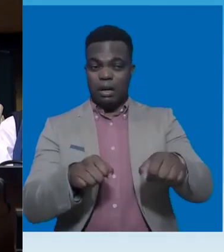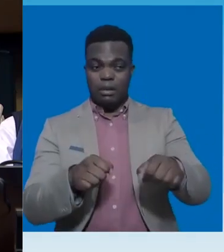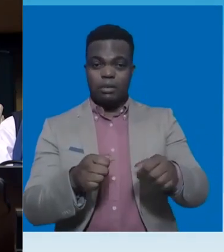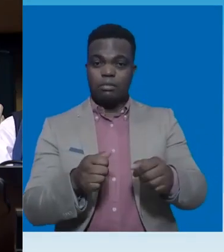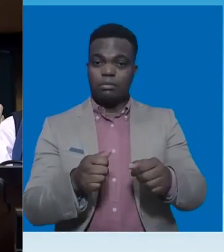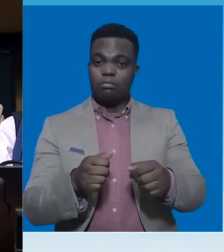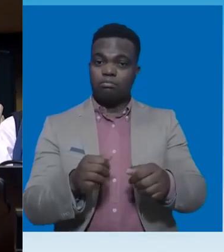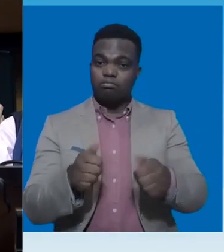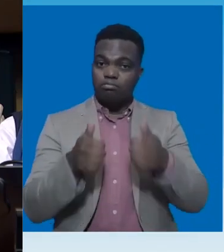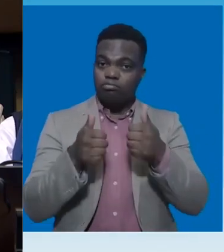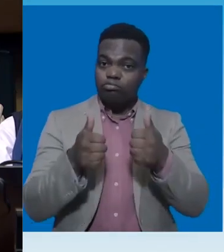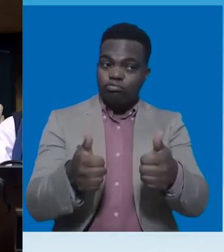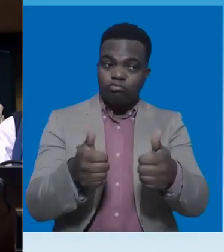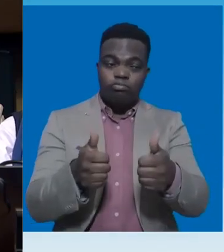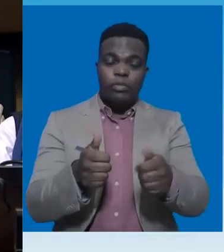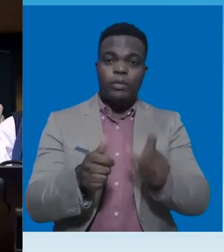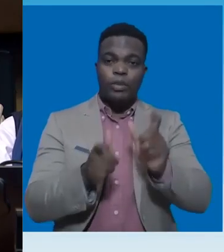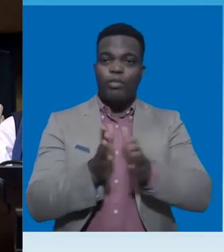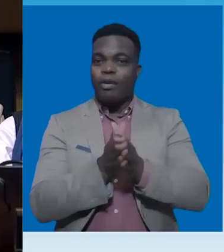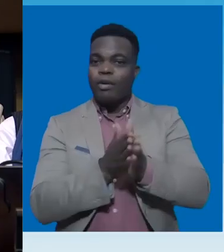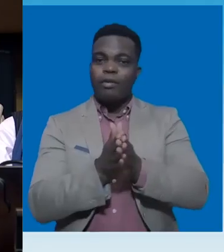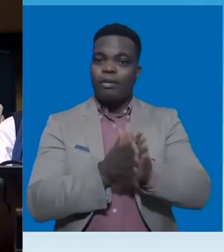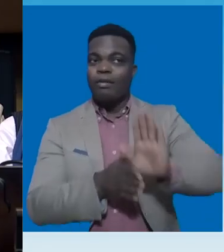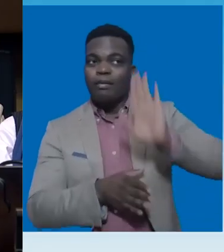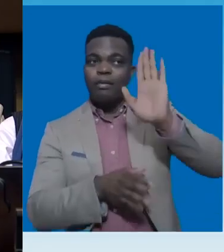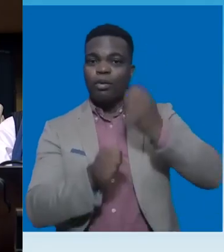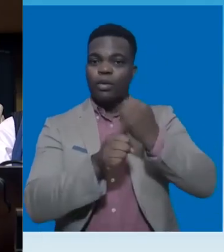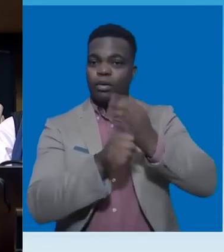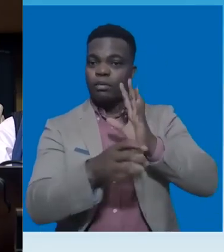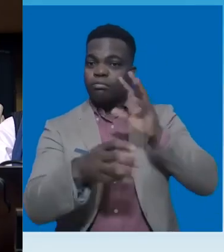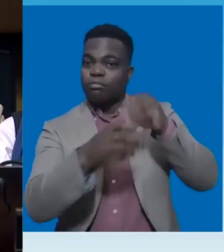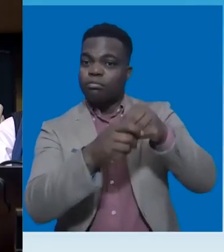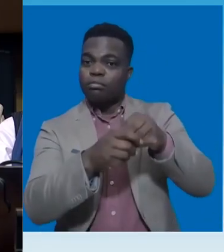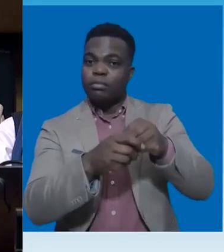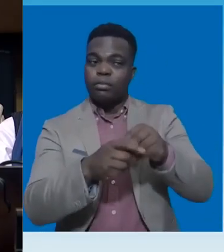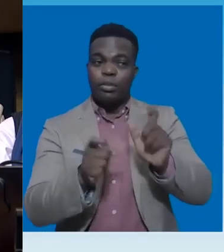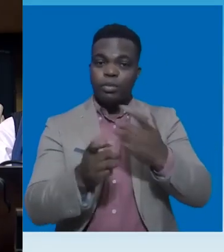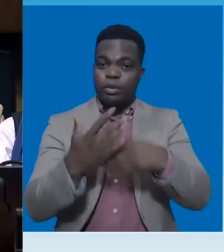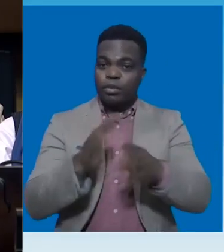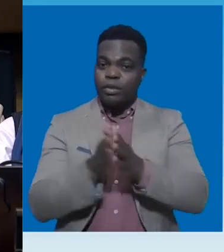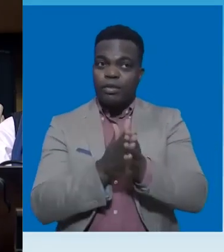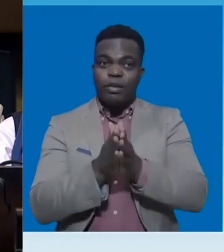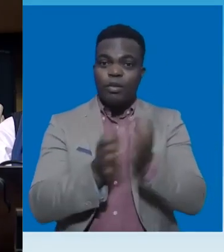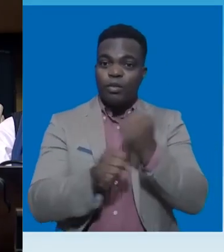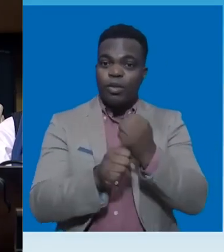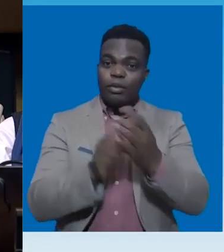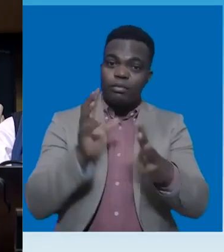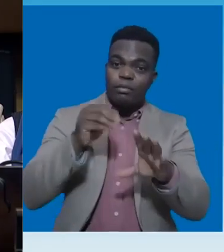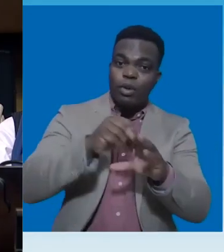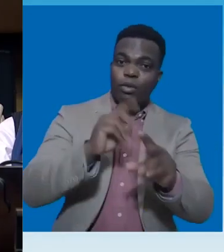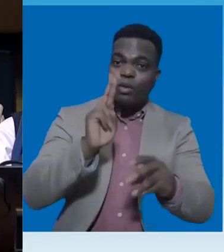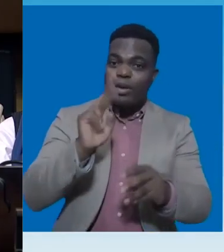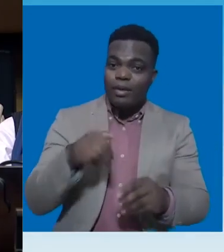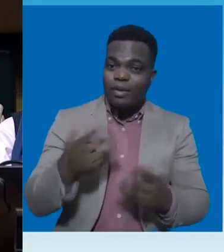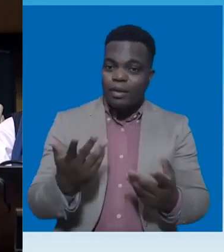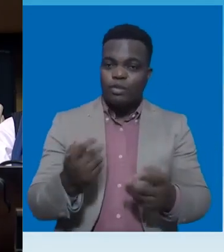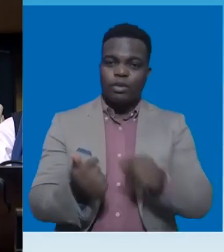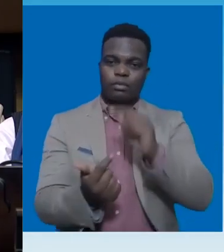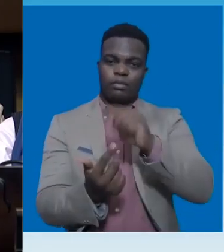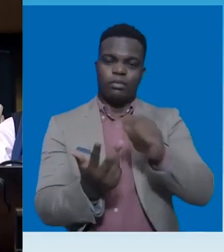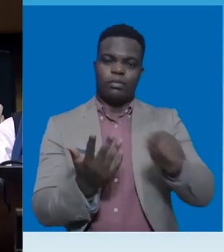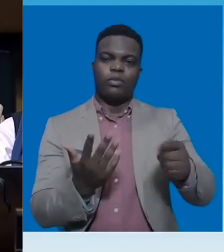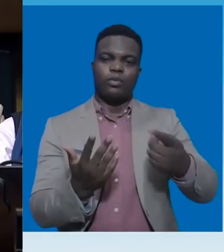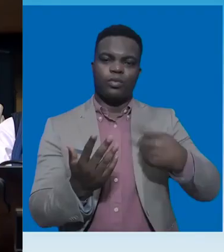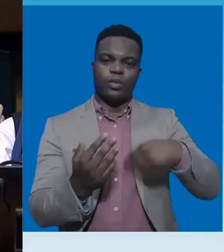with disabilities. Within the Secretariat, we have continued to advance work in areas